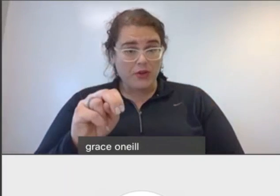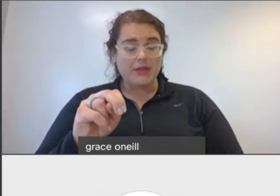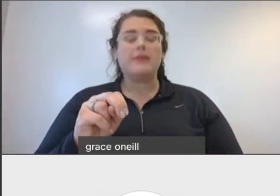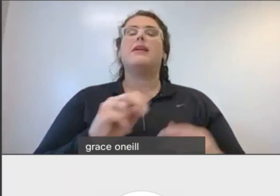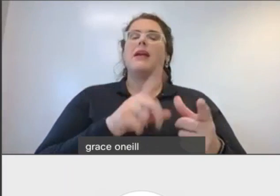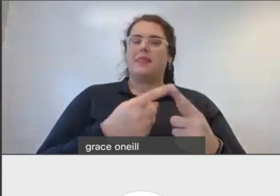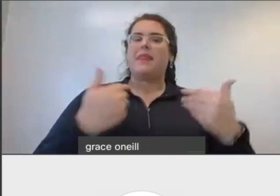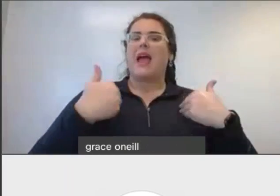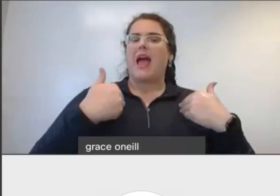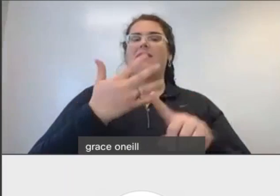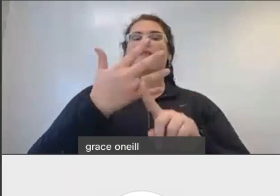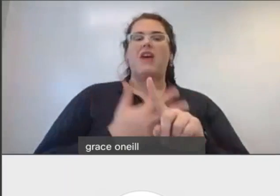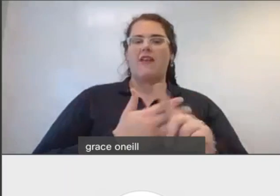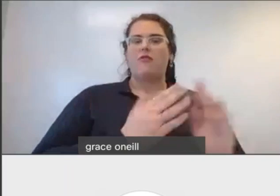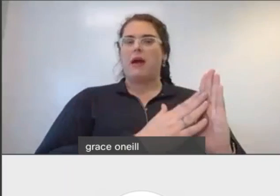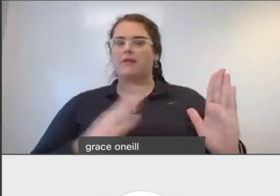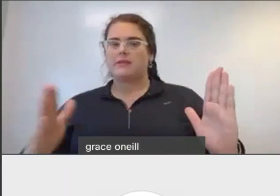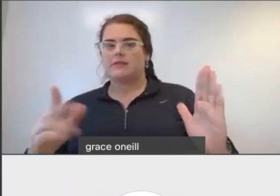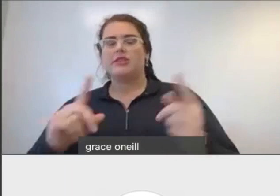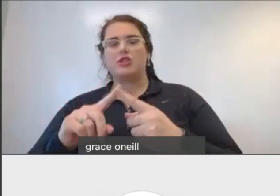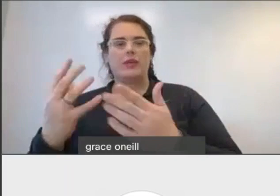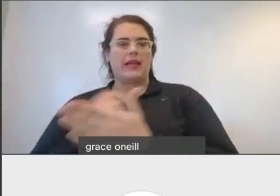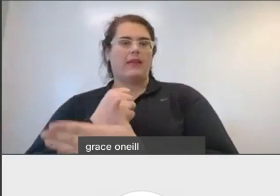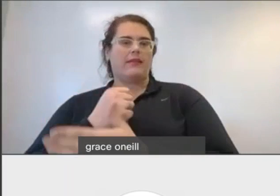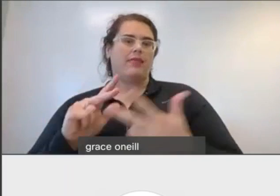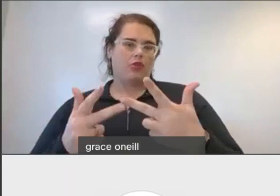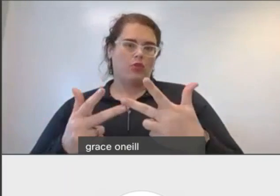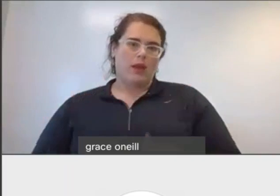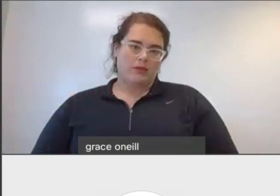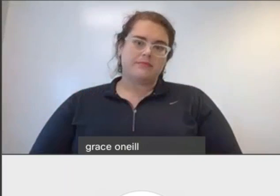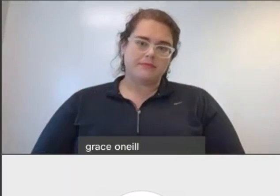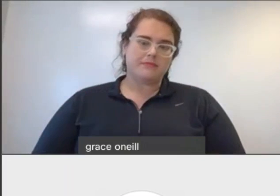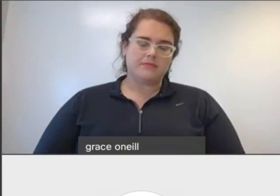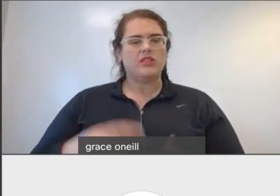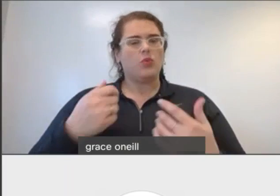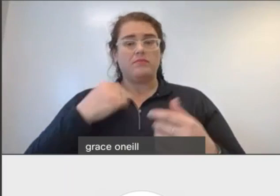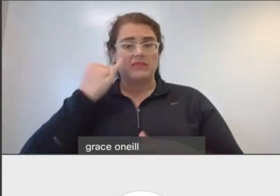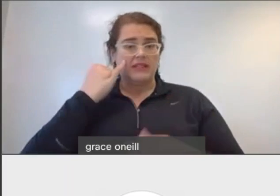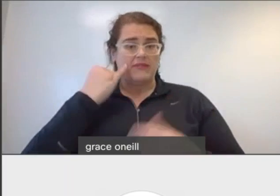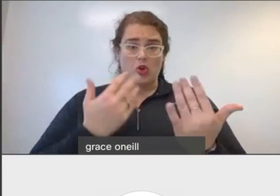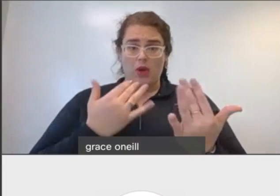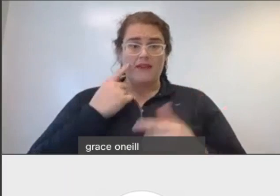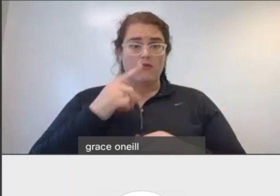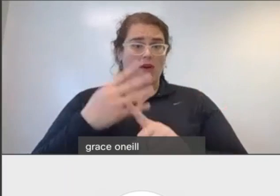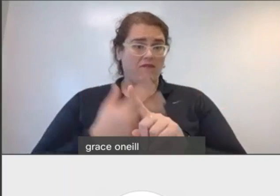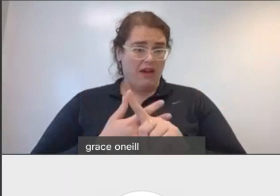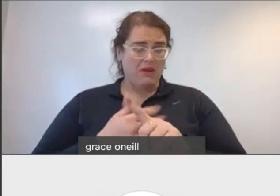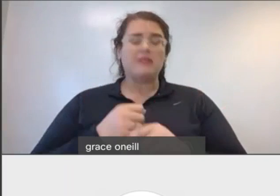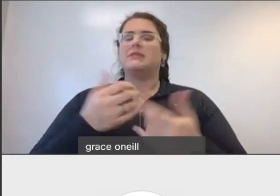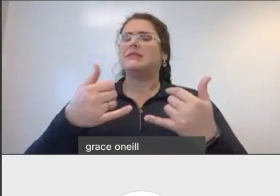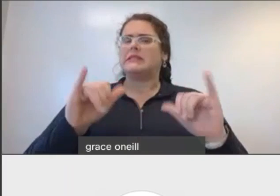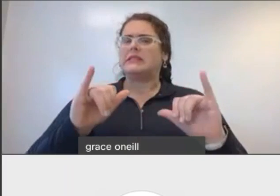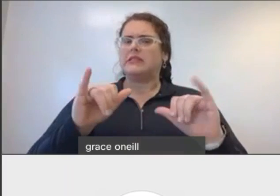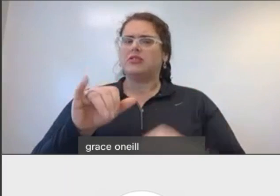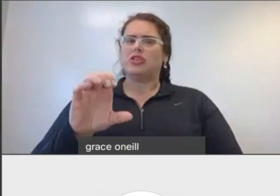and it says, what about exemptions? The exemptions for boosters are the same as the exemption for the underlying vaccination. So,